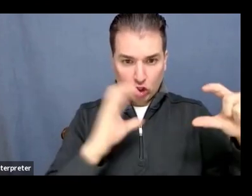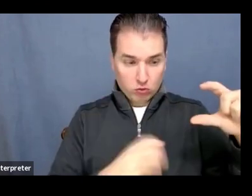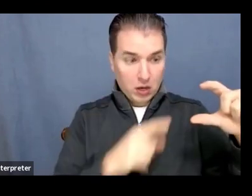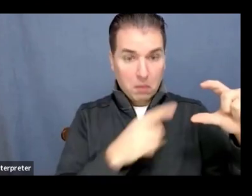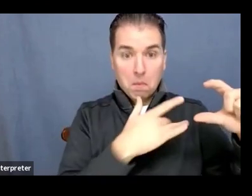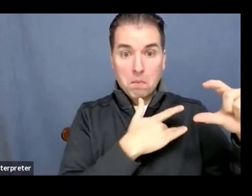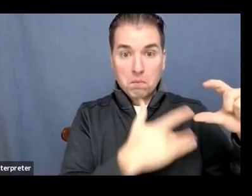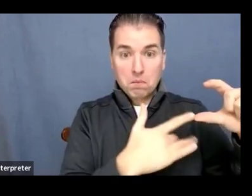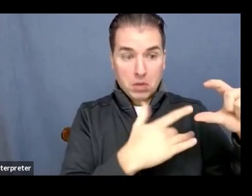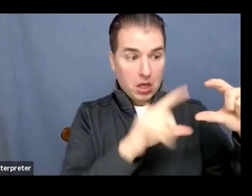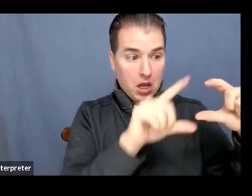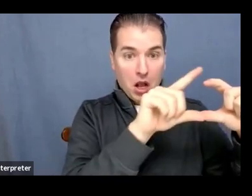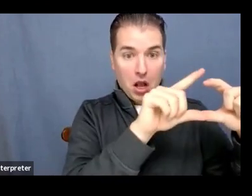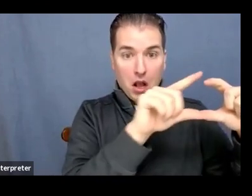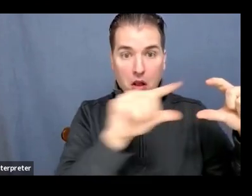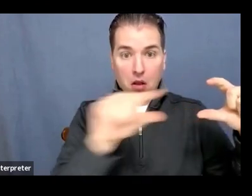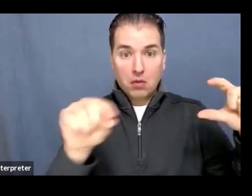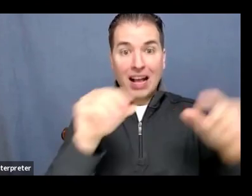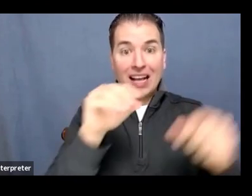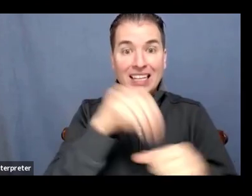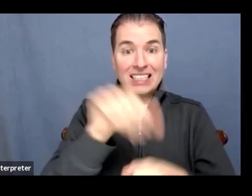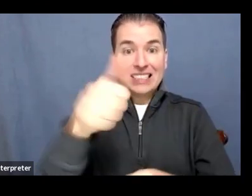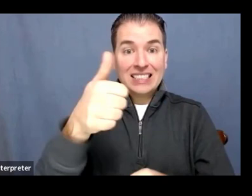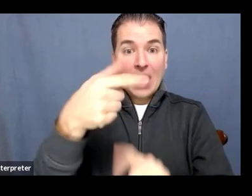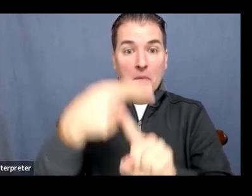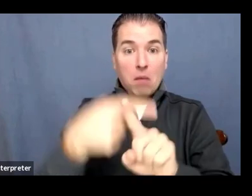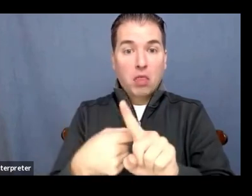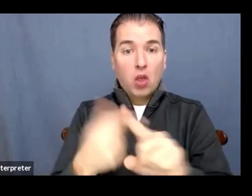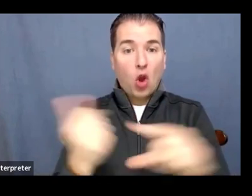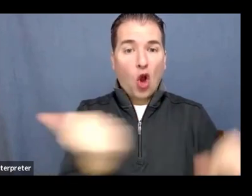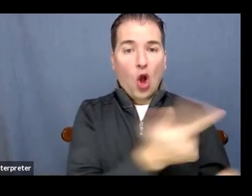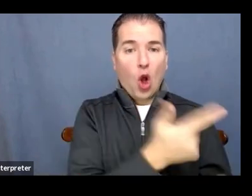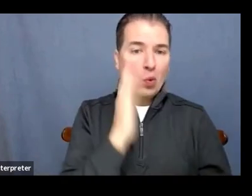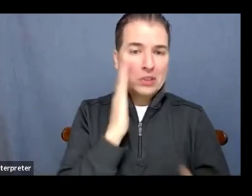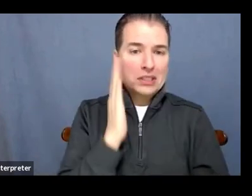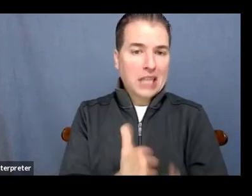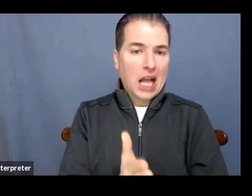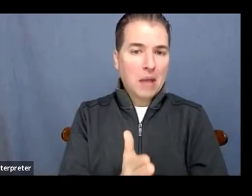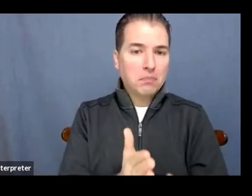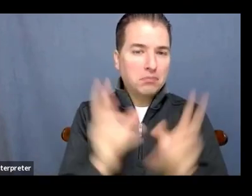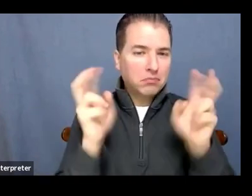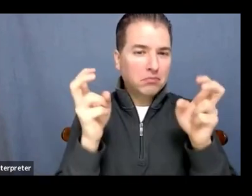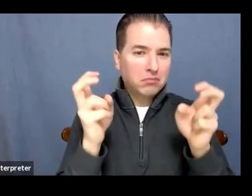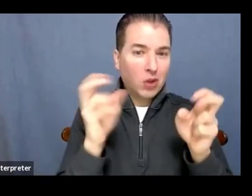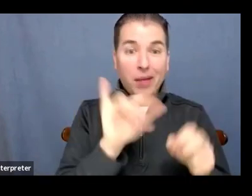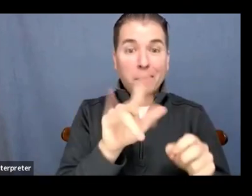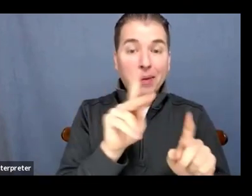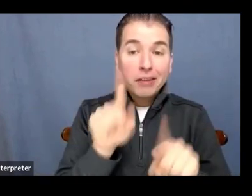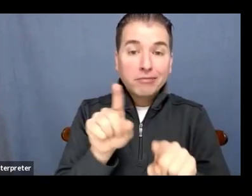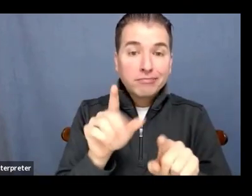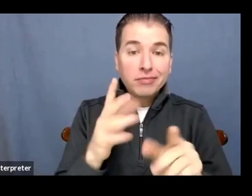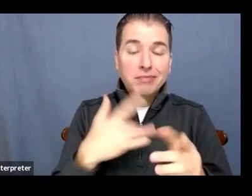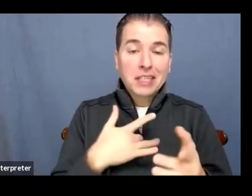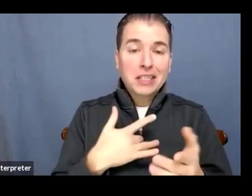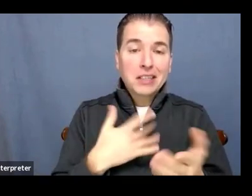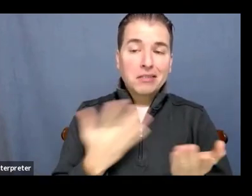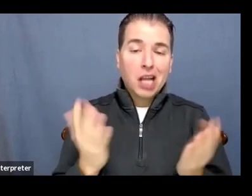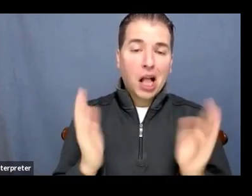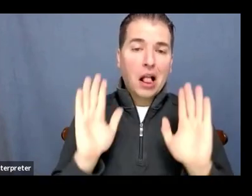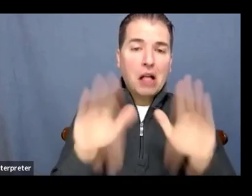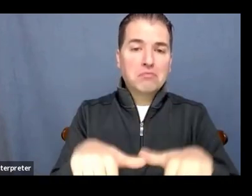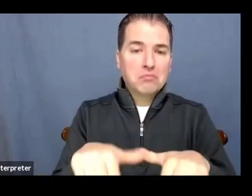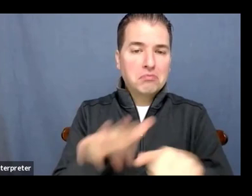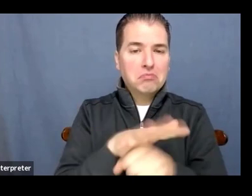the averages, again, because these are all averages, I may have, people leave at the rate of 15% or